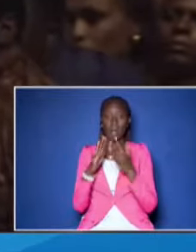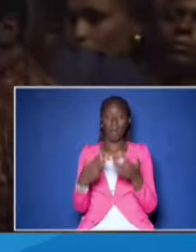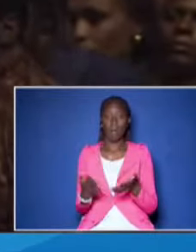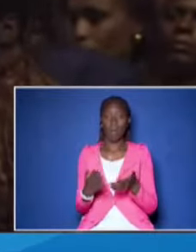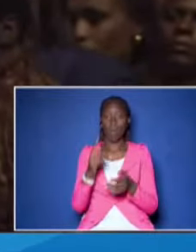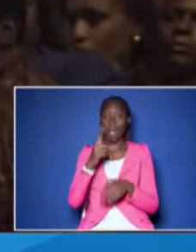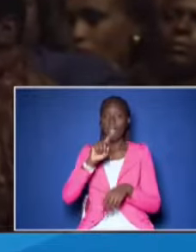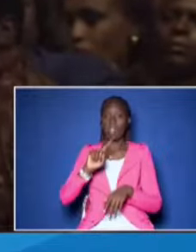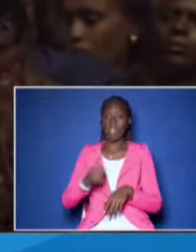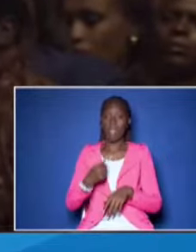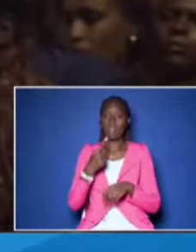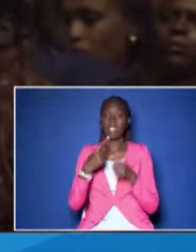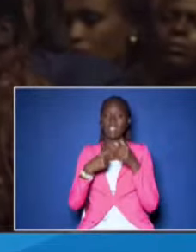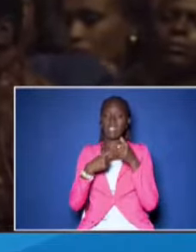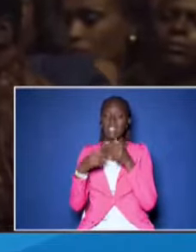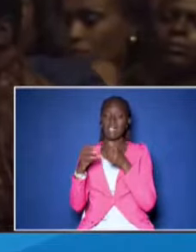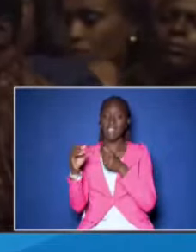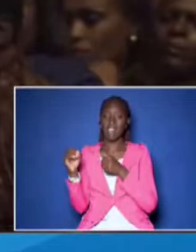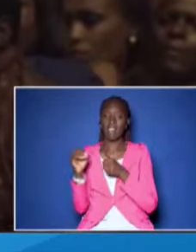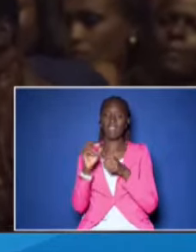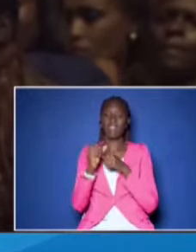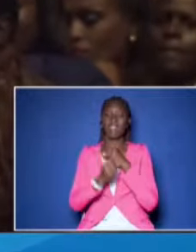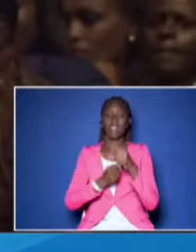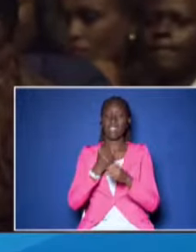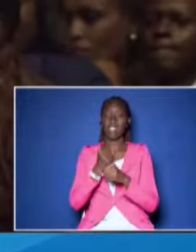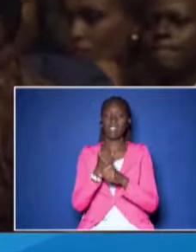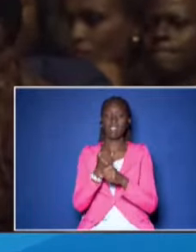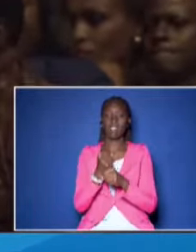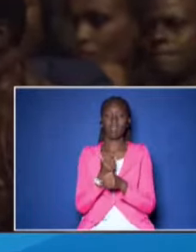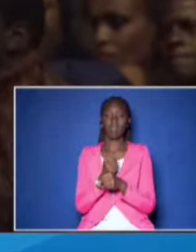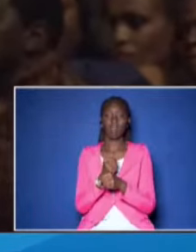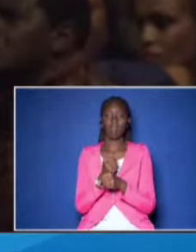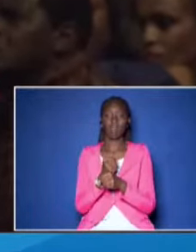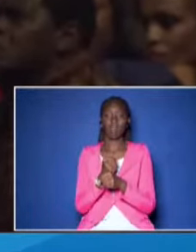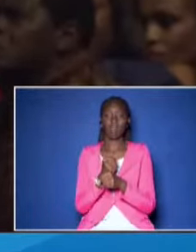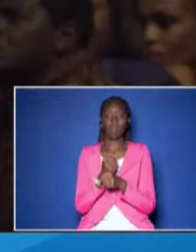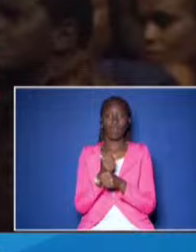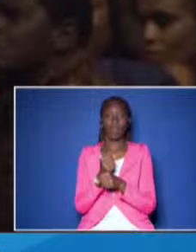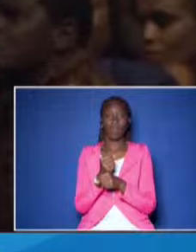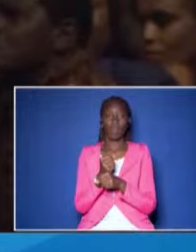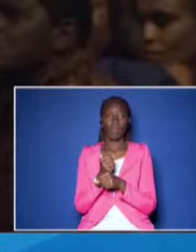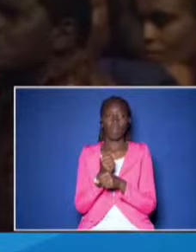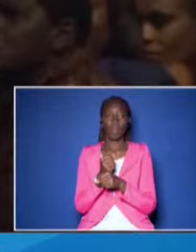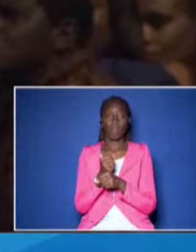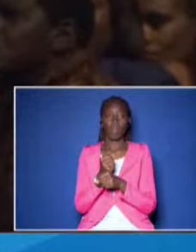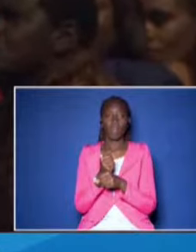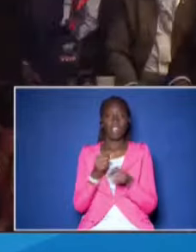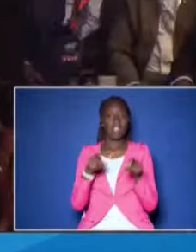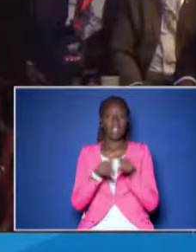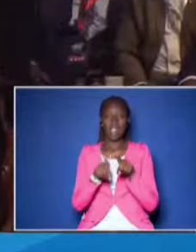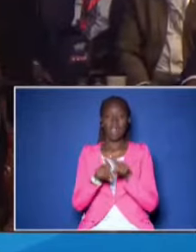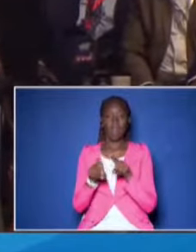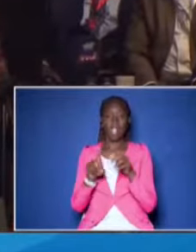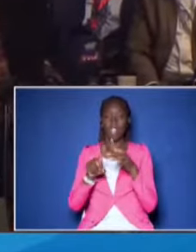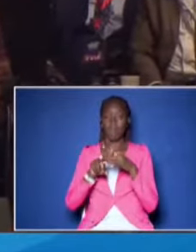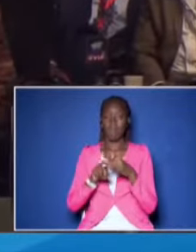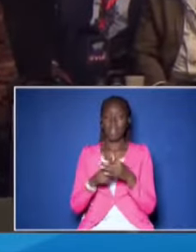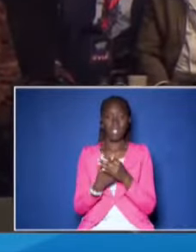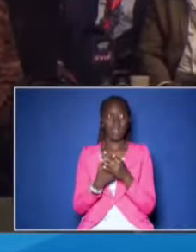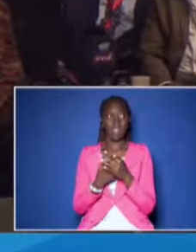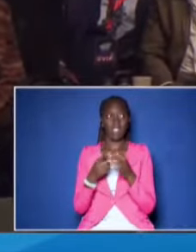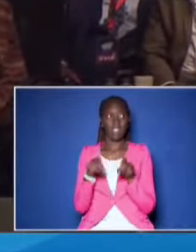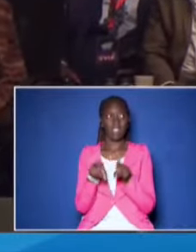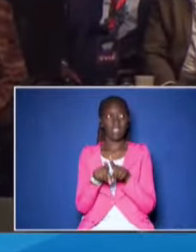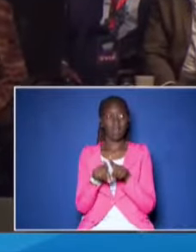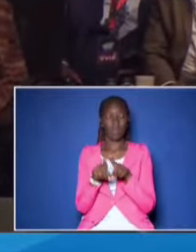1,600 years it took to write the Bible it's like it's like beginning to write it's like beginning